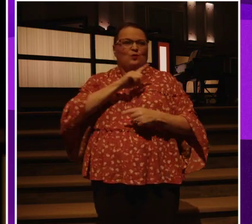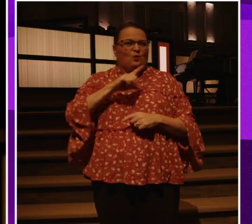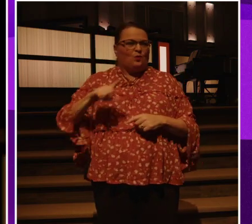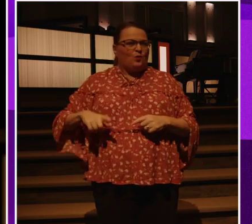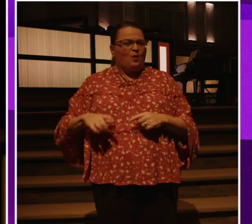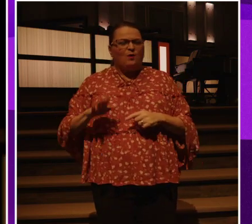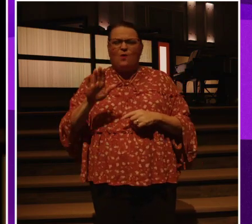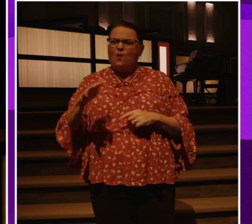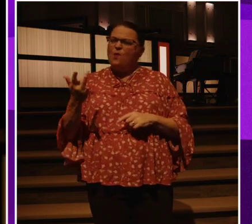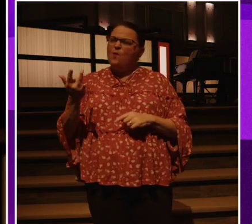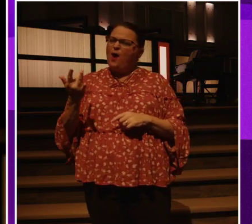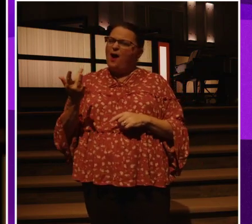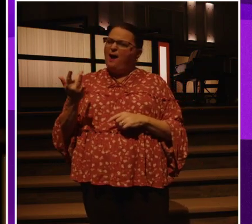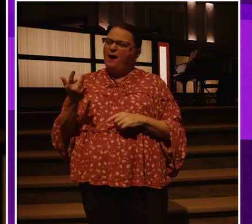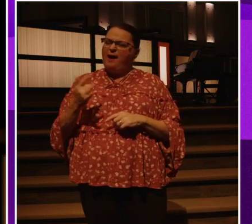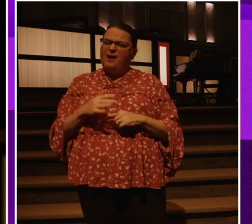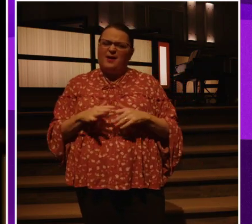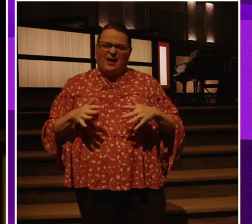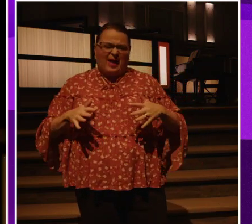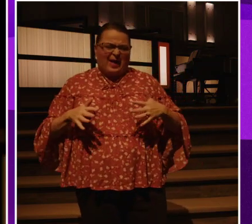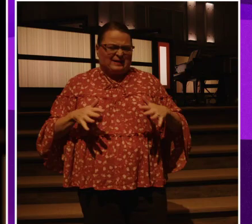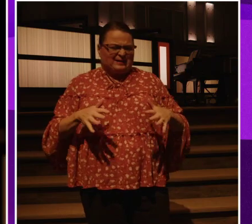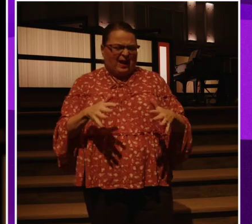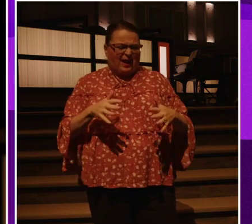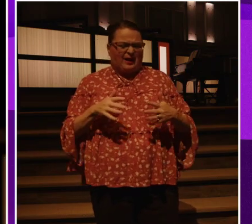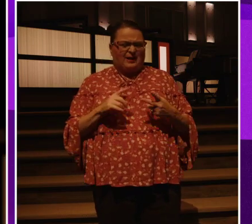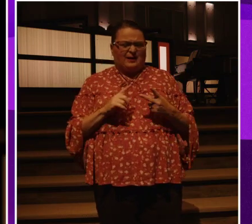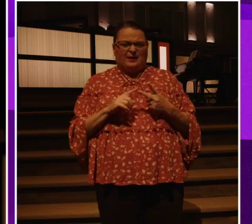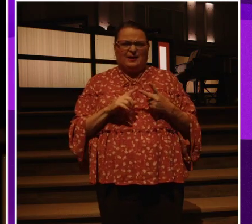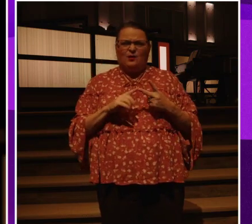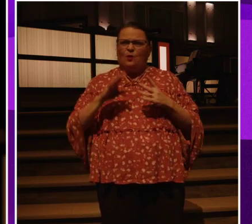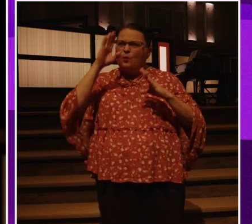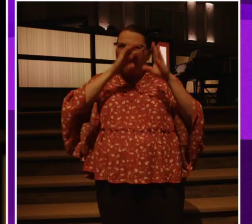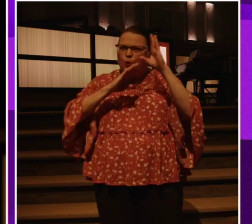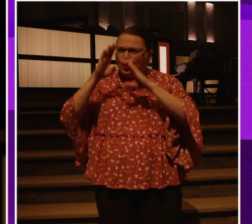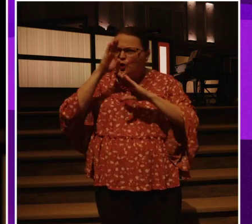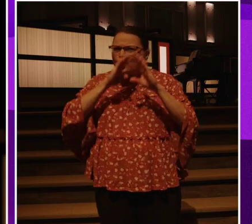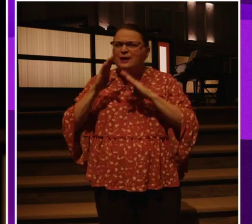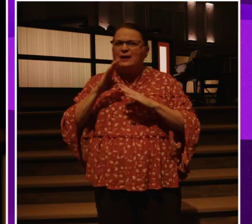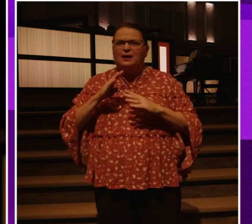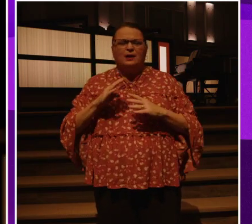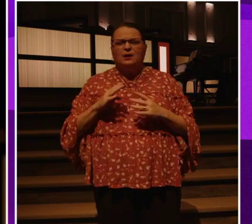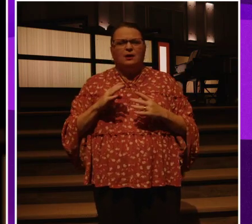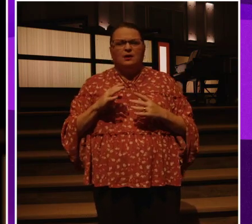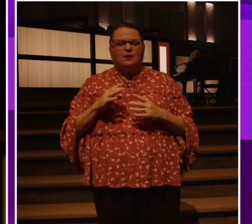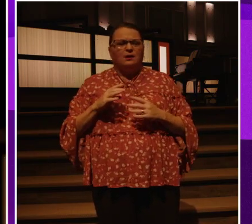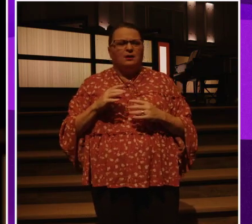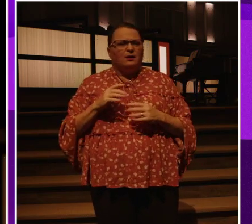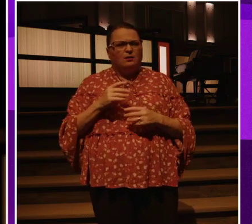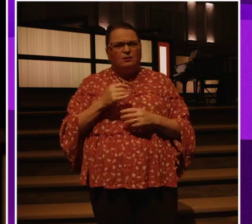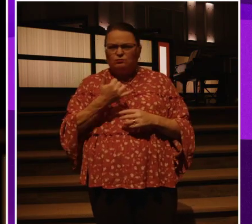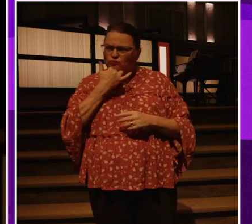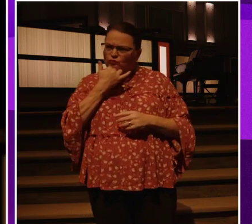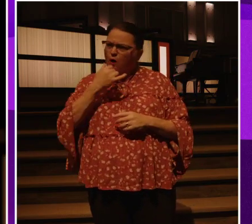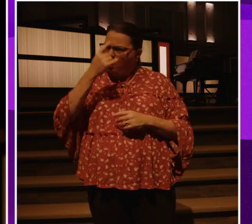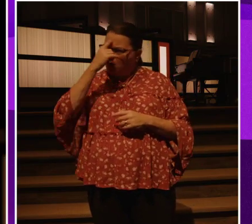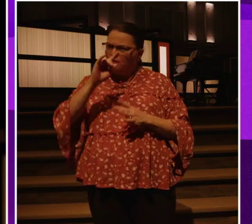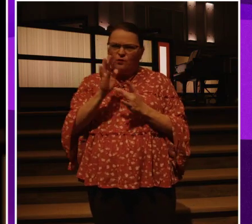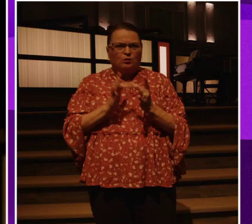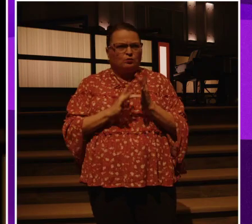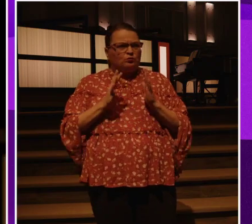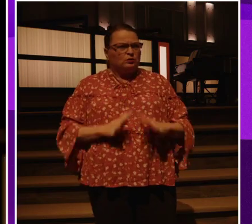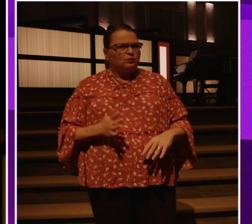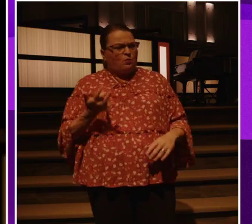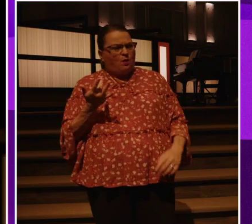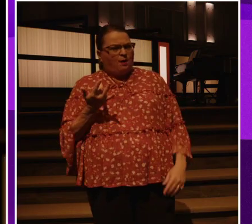Why is it that anxiety and worry are not right for the child of God?